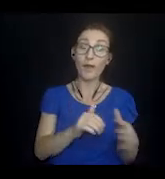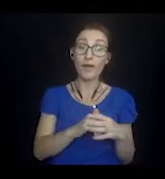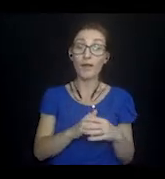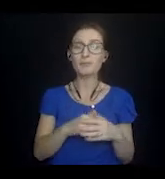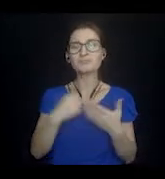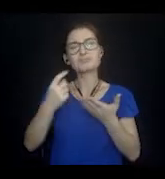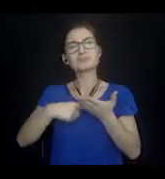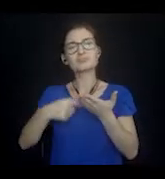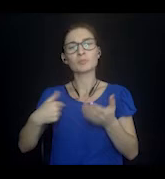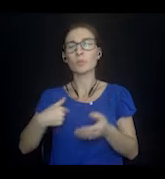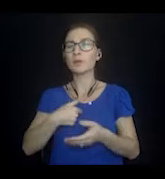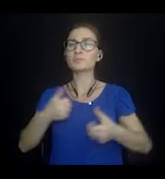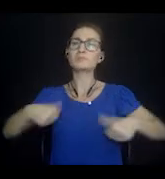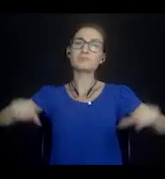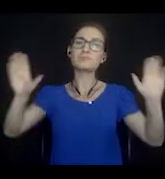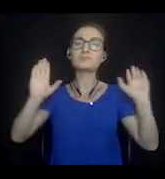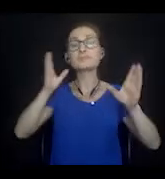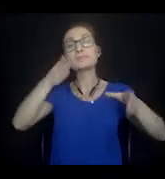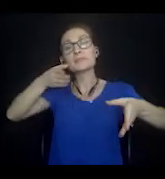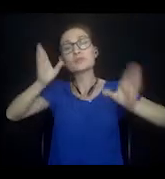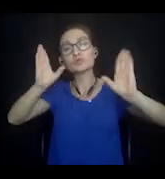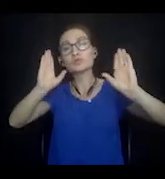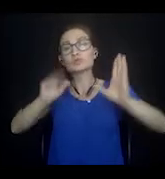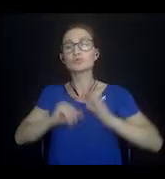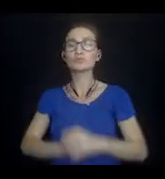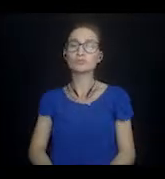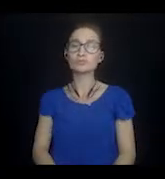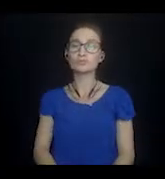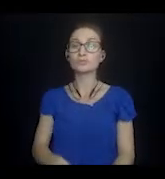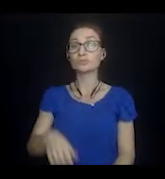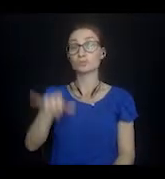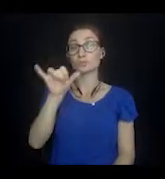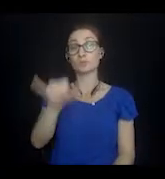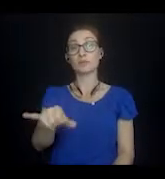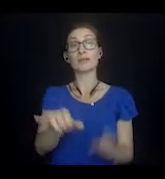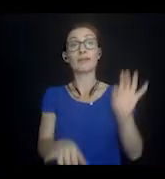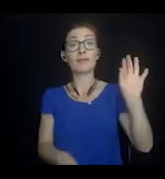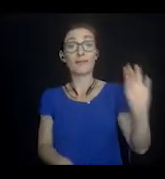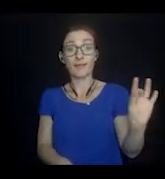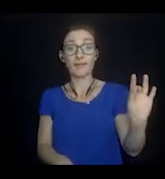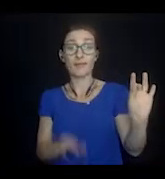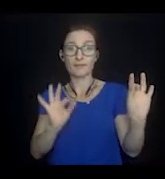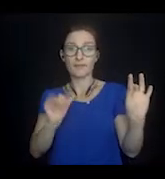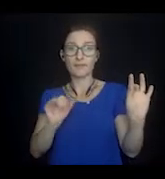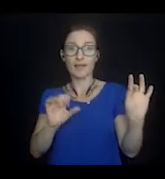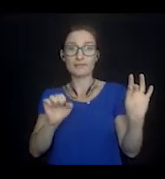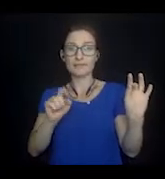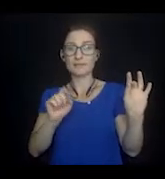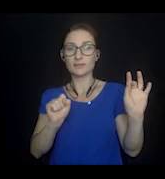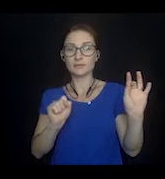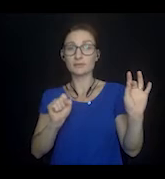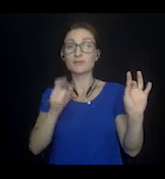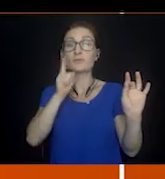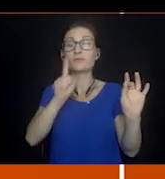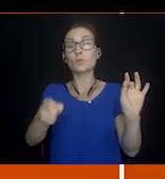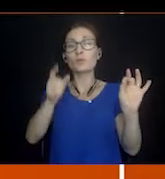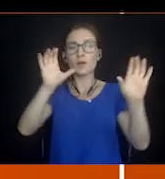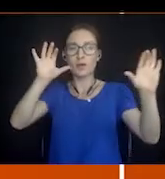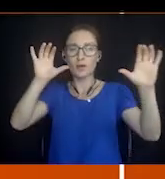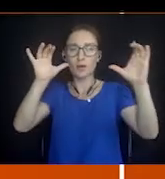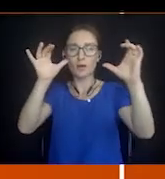Sometimes whether we want to or not, and sometimes we freely give our attention over to things. So there are